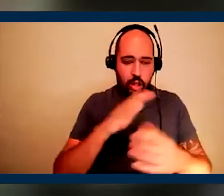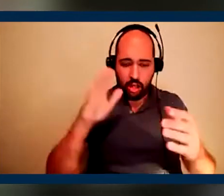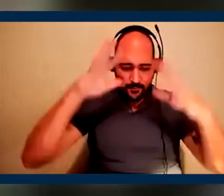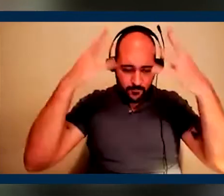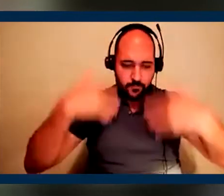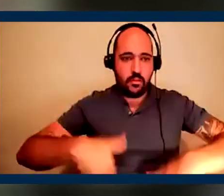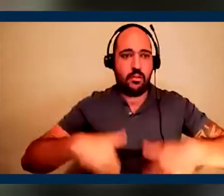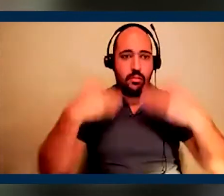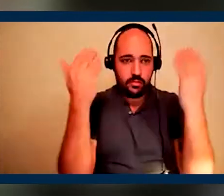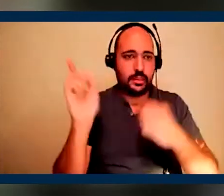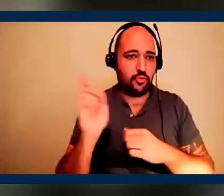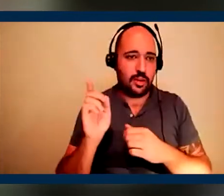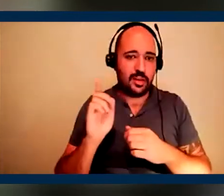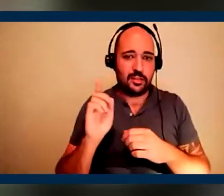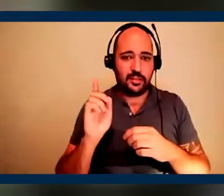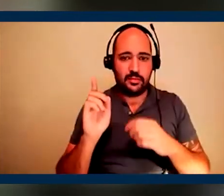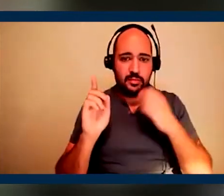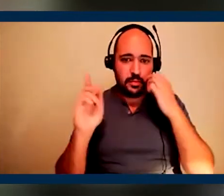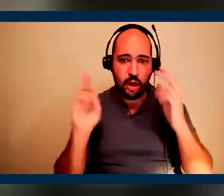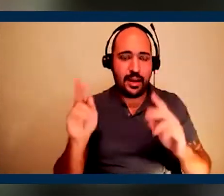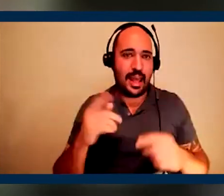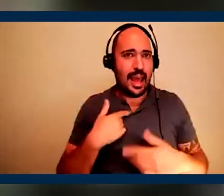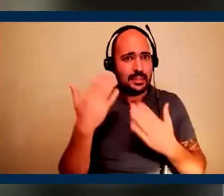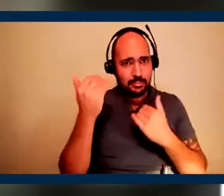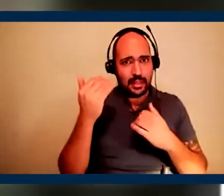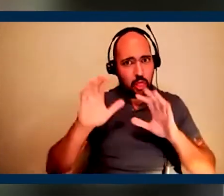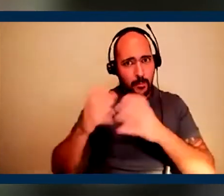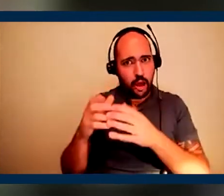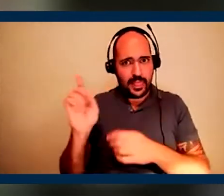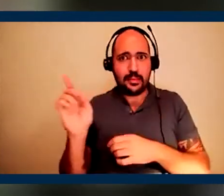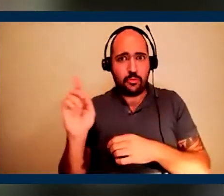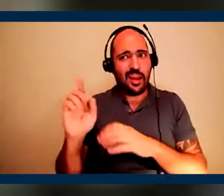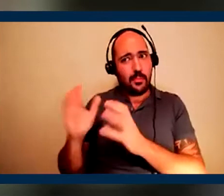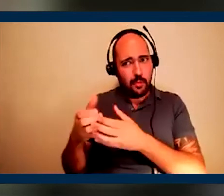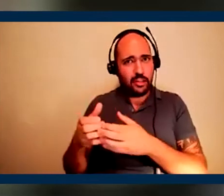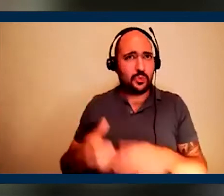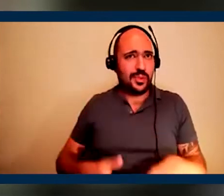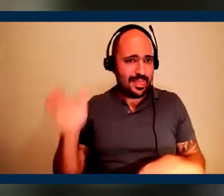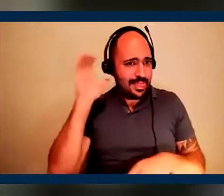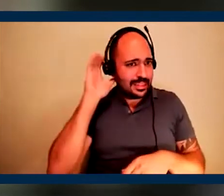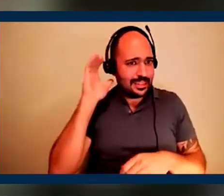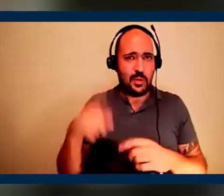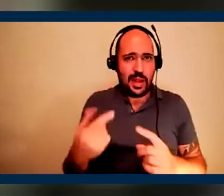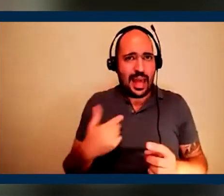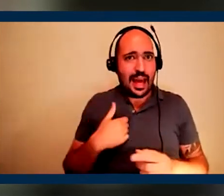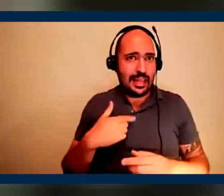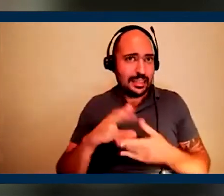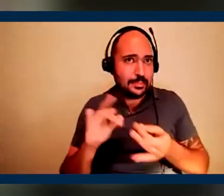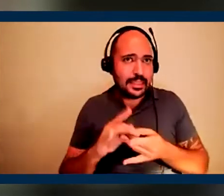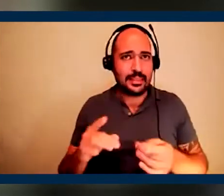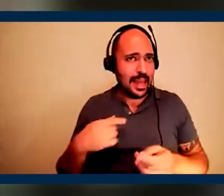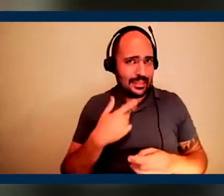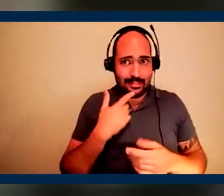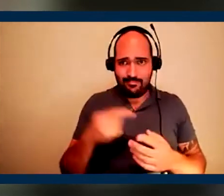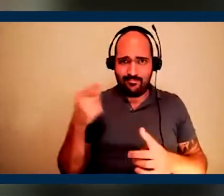the party to listen when I need to speak and say that something's wrong. I stand as